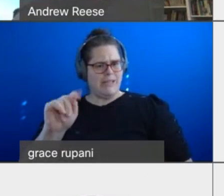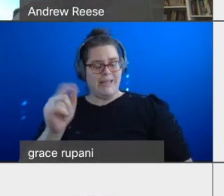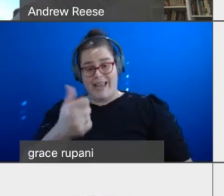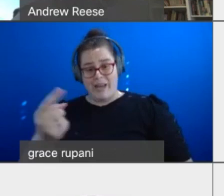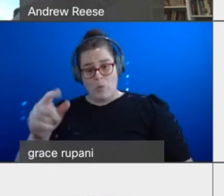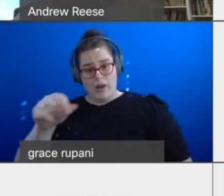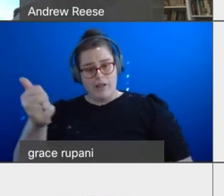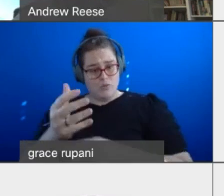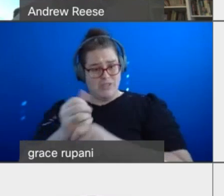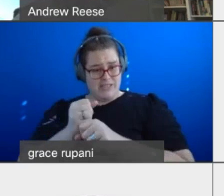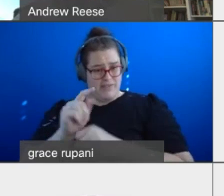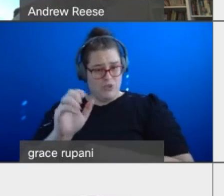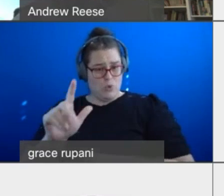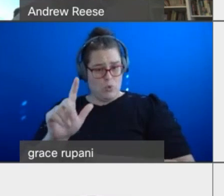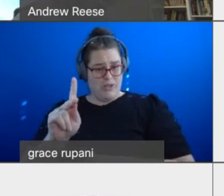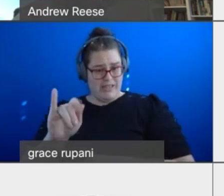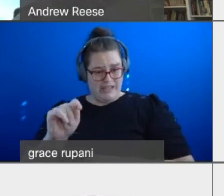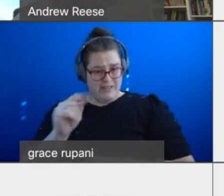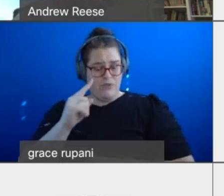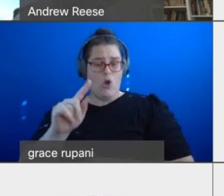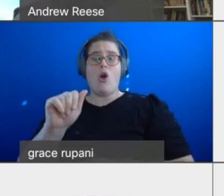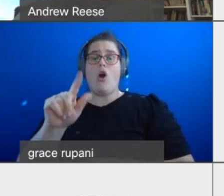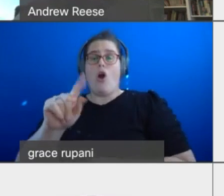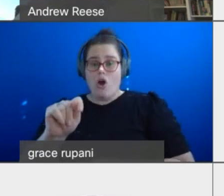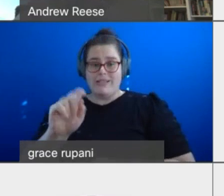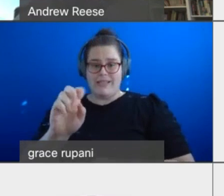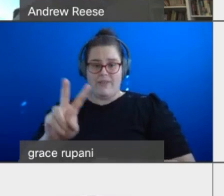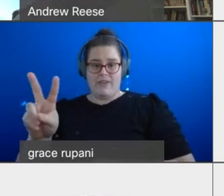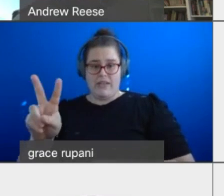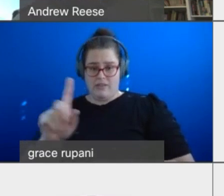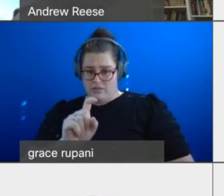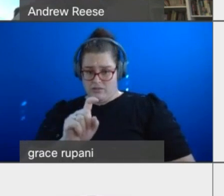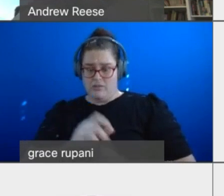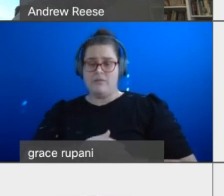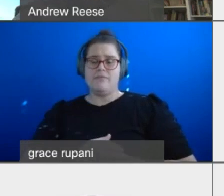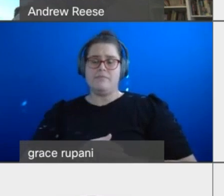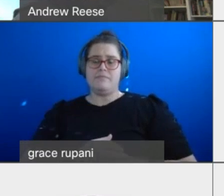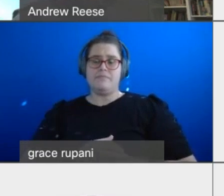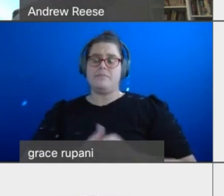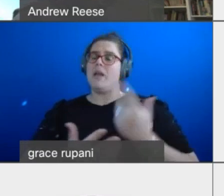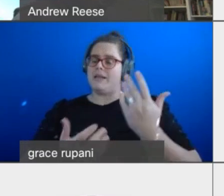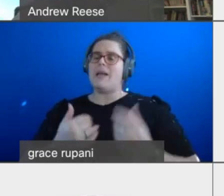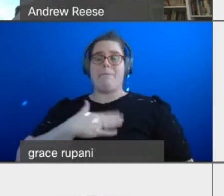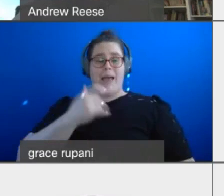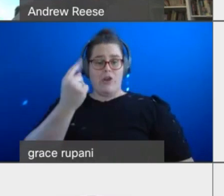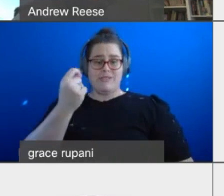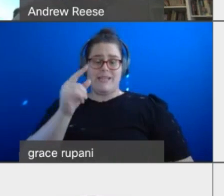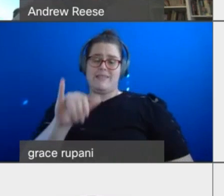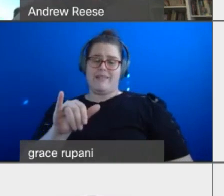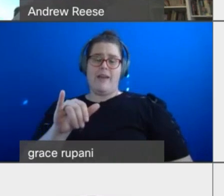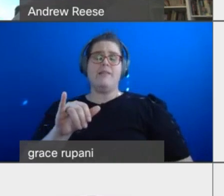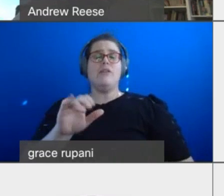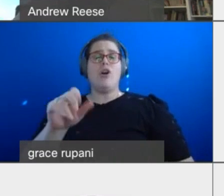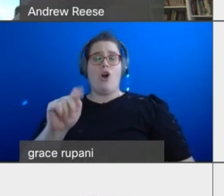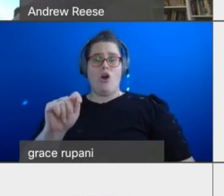My understanding from DHCF is that alt EVV providers who choose alternative EVV do